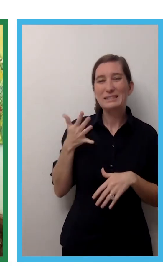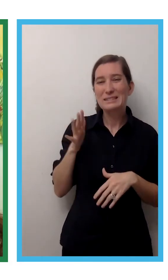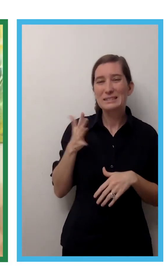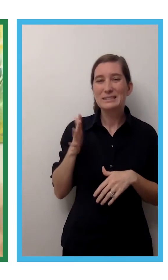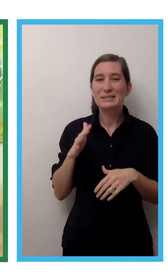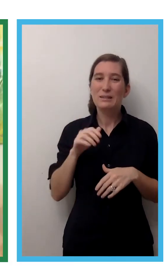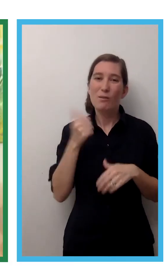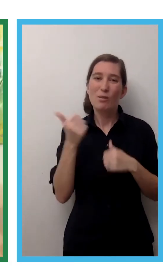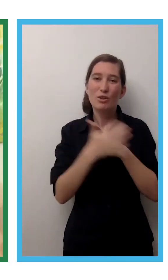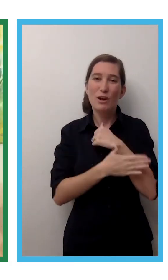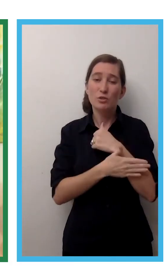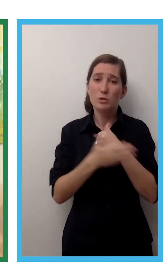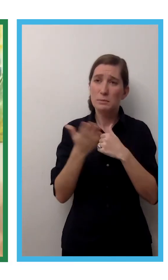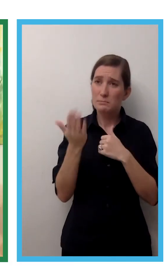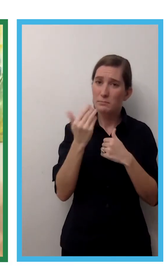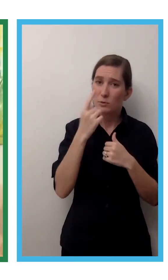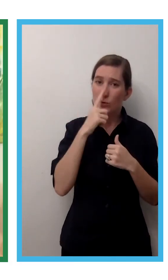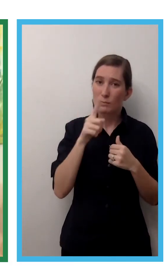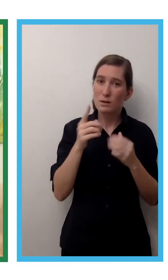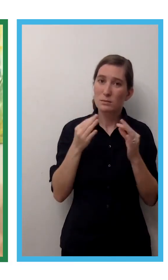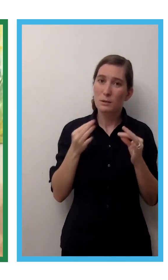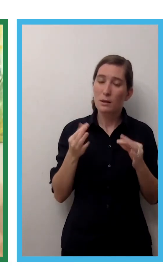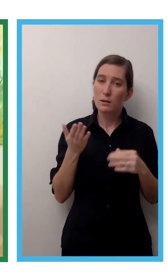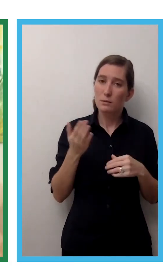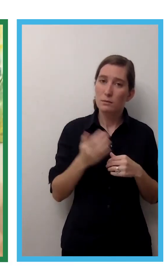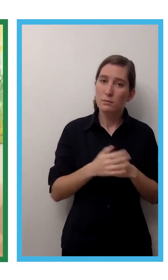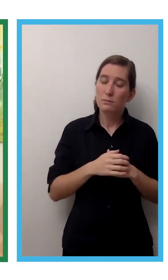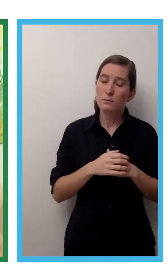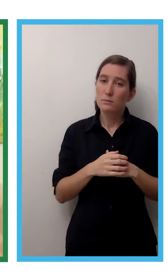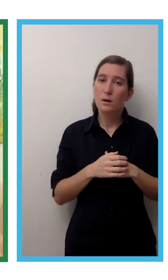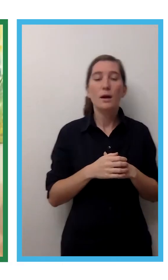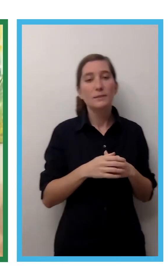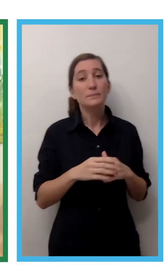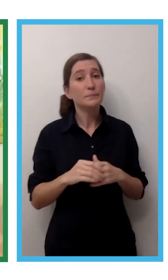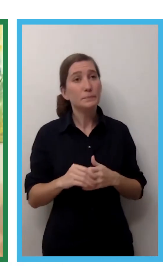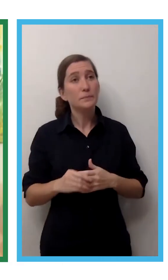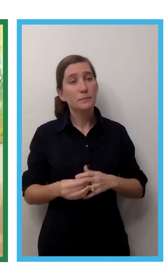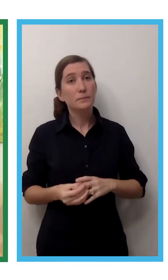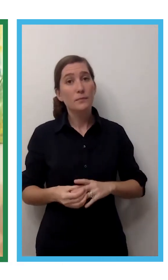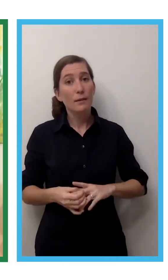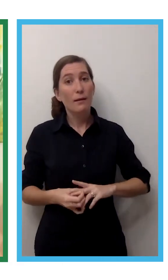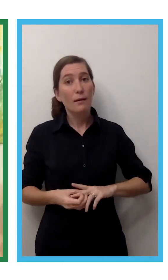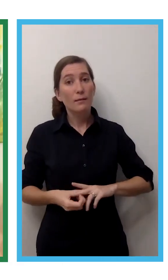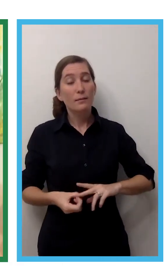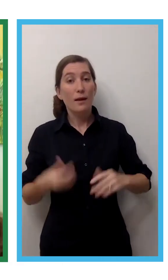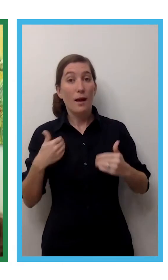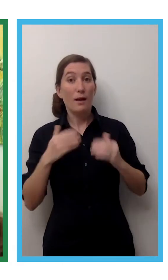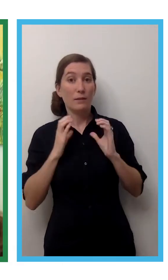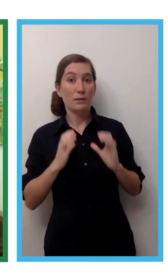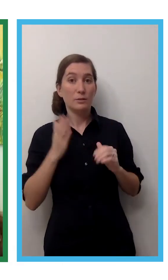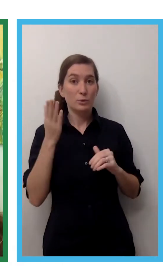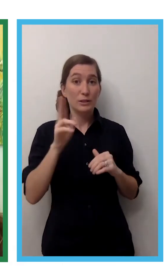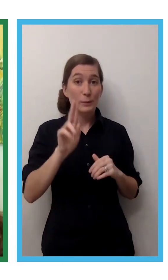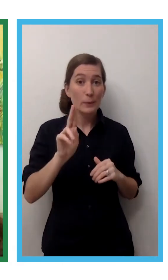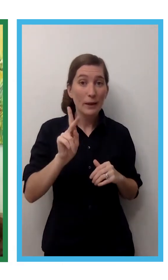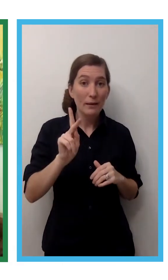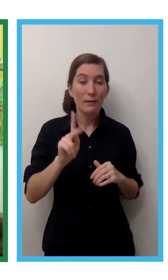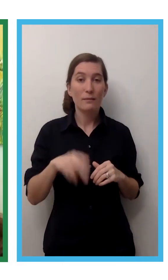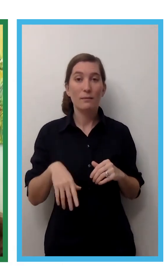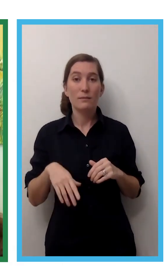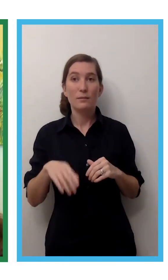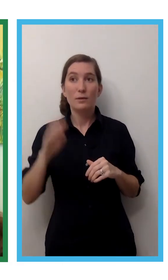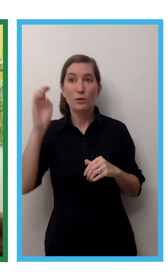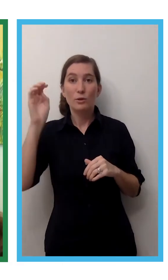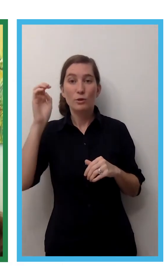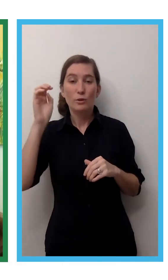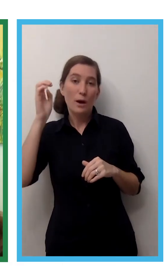that? Oh yeah, there are. I have clients in the UK. I have clients in the European Union. I've had some clients in